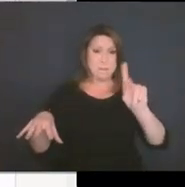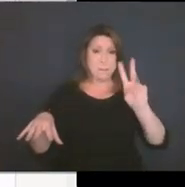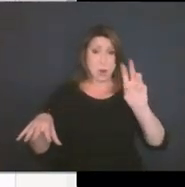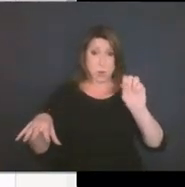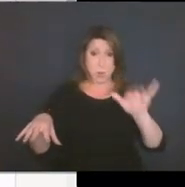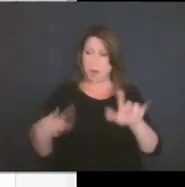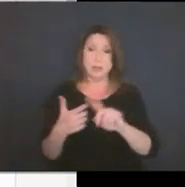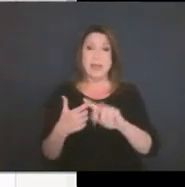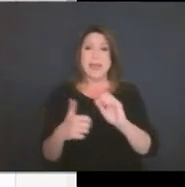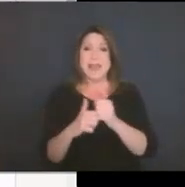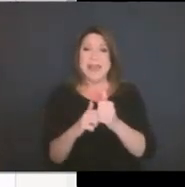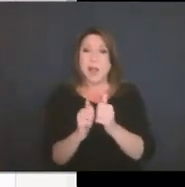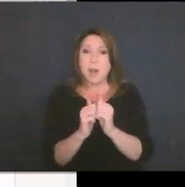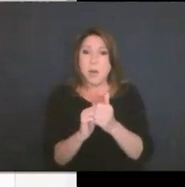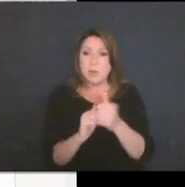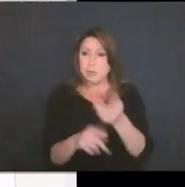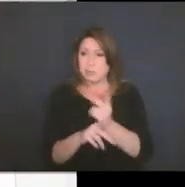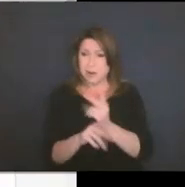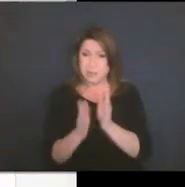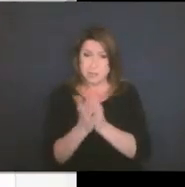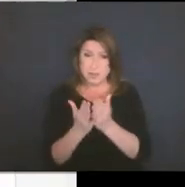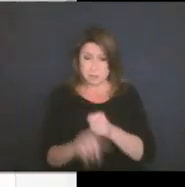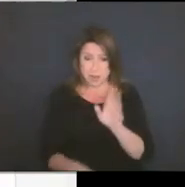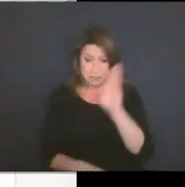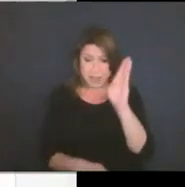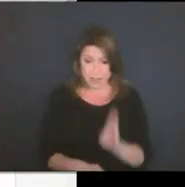from the Belle Reve Library. I made a video on how to do that.